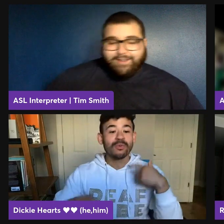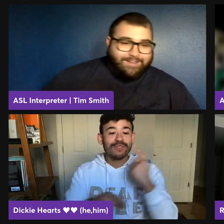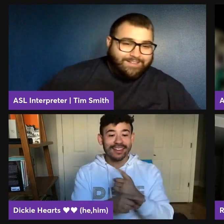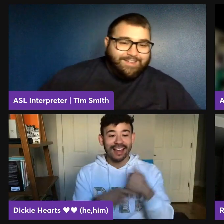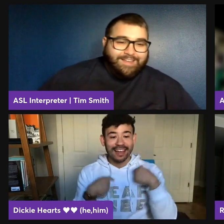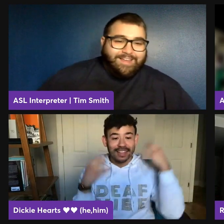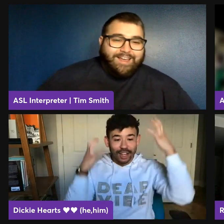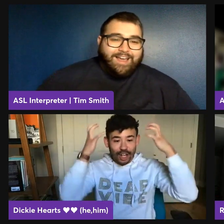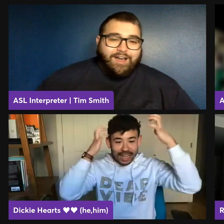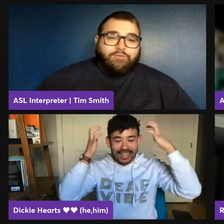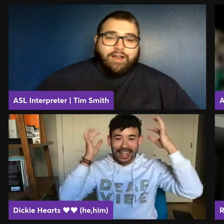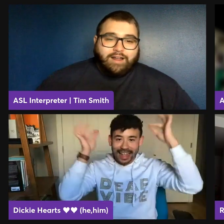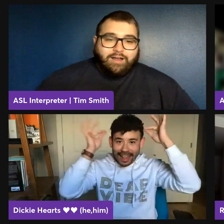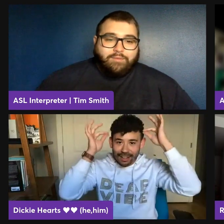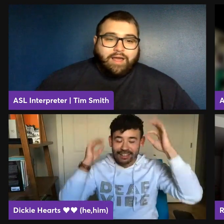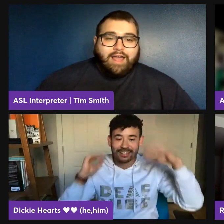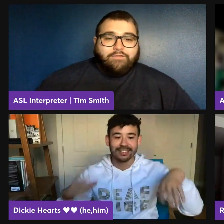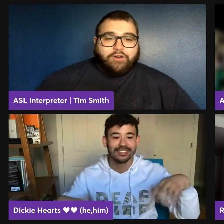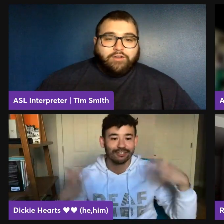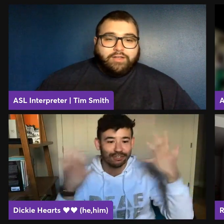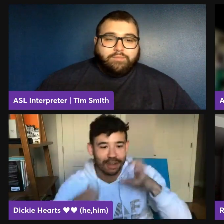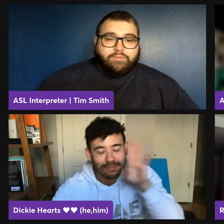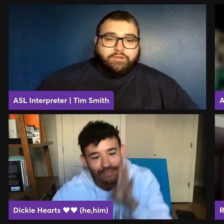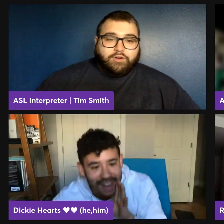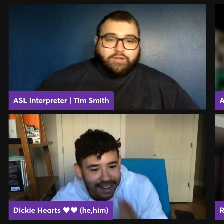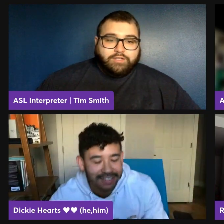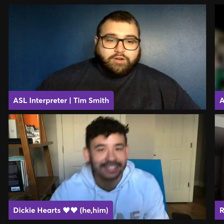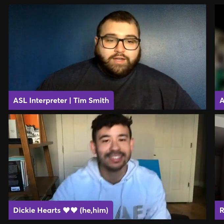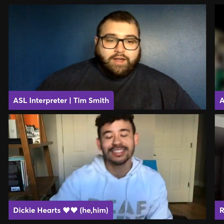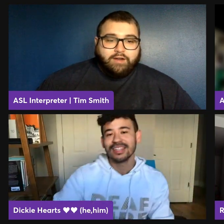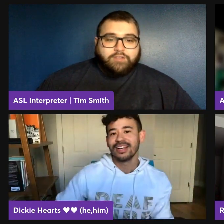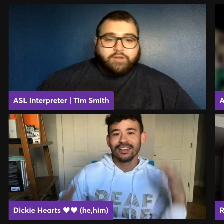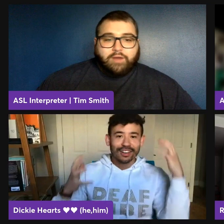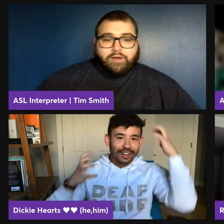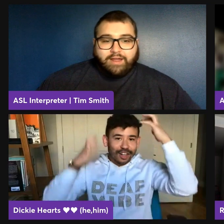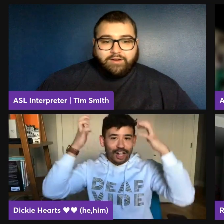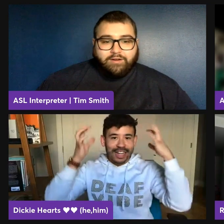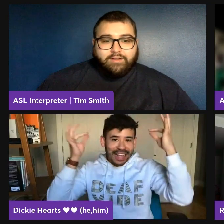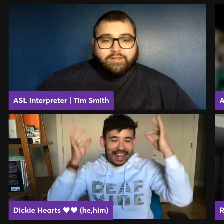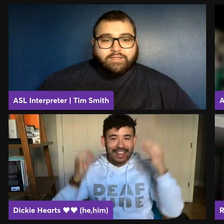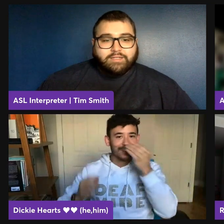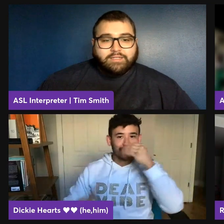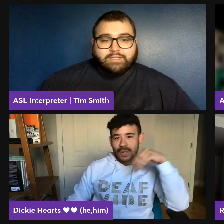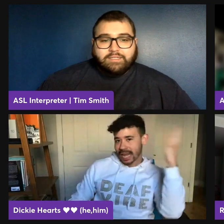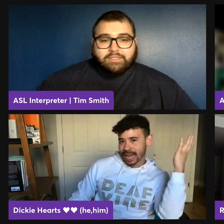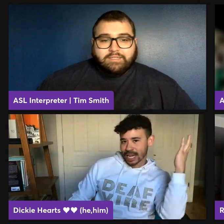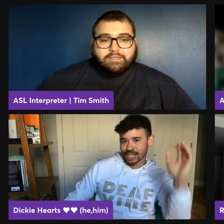Gay. Oh, right. I have curly dark hair, dark brown hair.